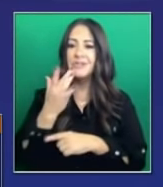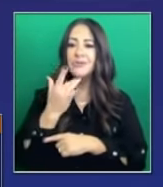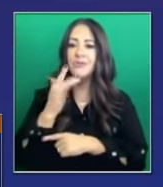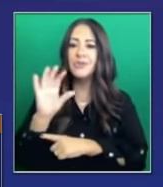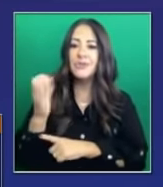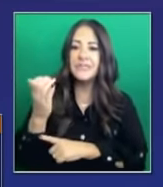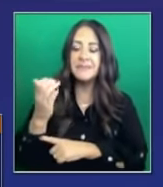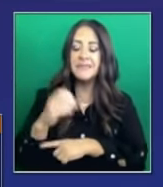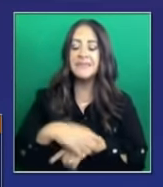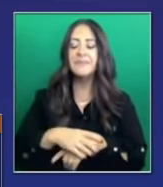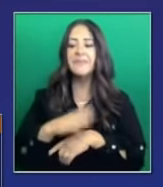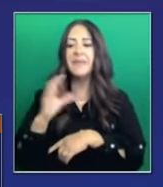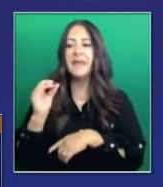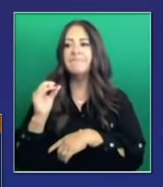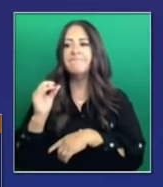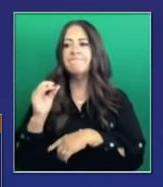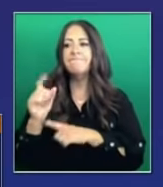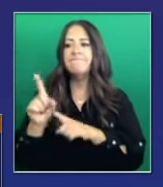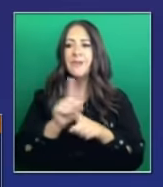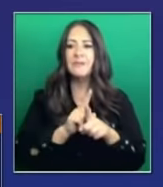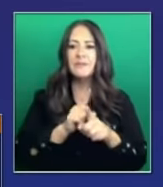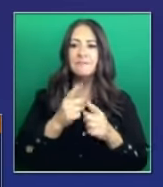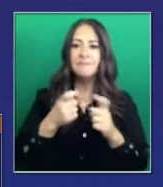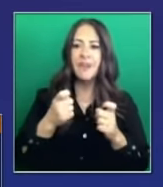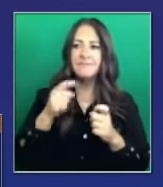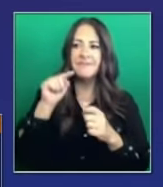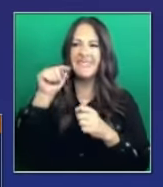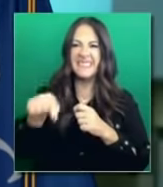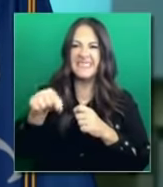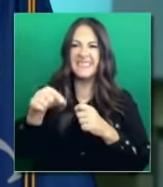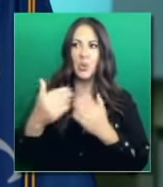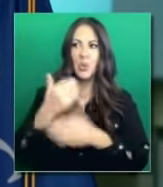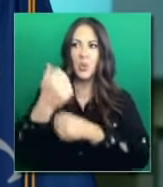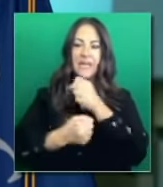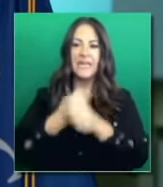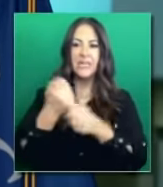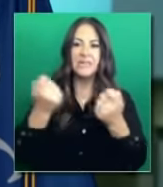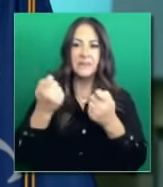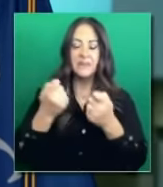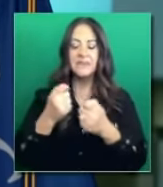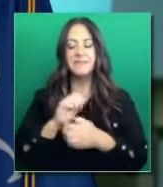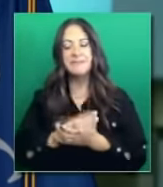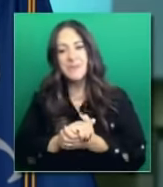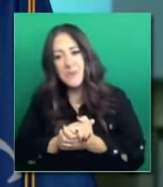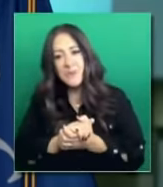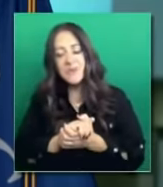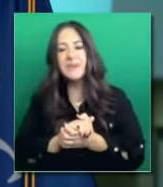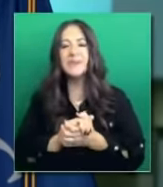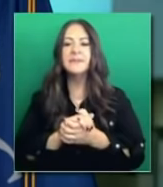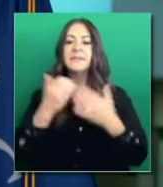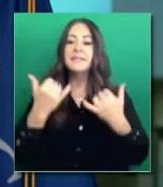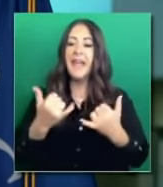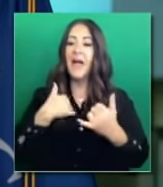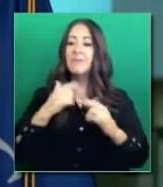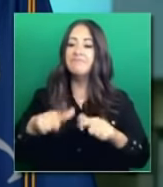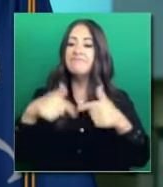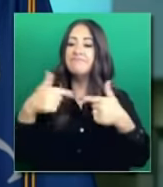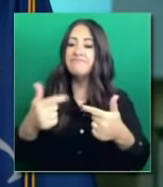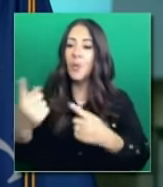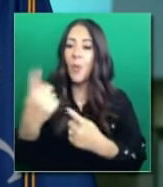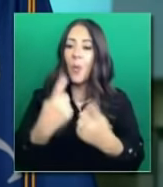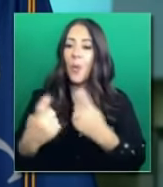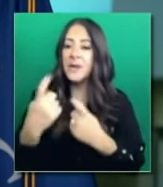from New Year's because of our change of behavior. So with that, happy now to answer any questions, and hope just with